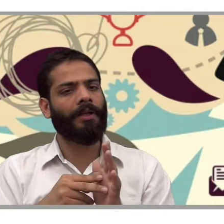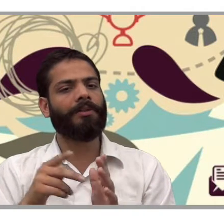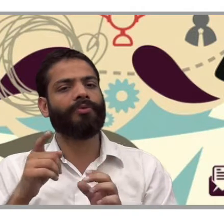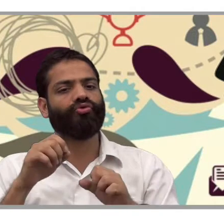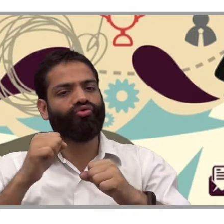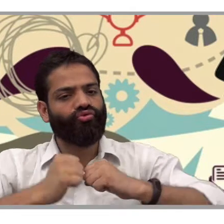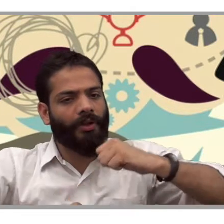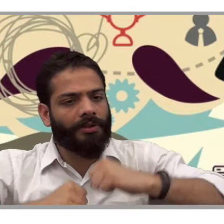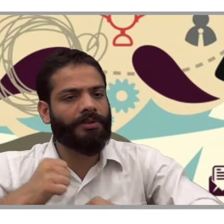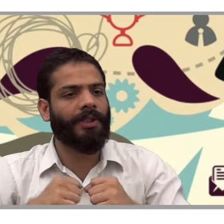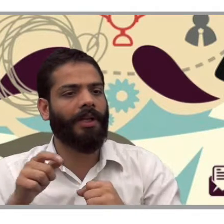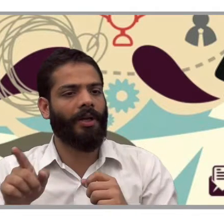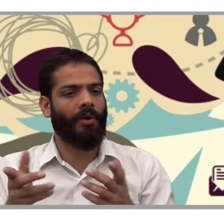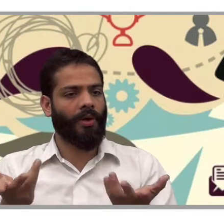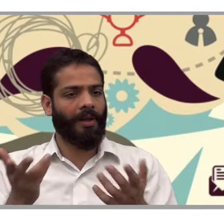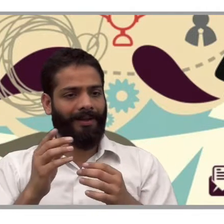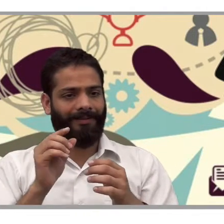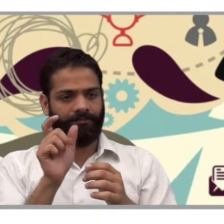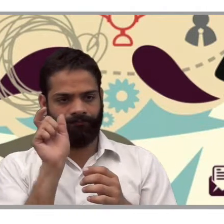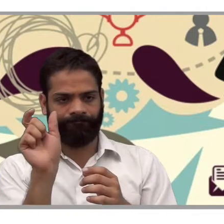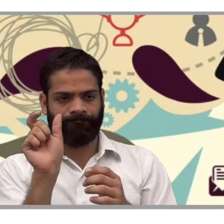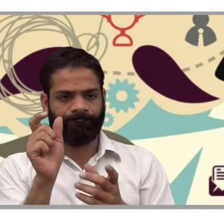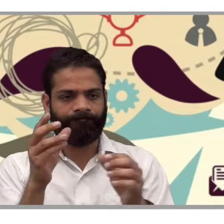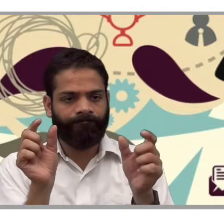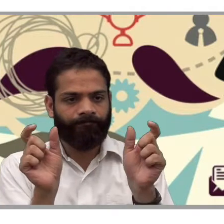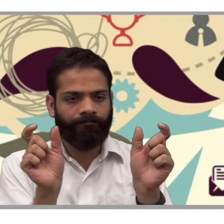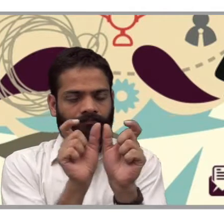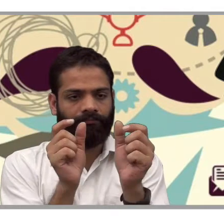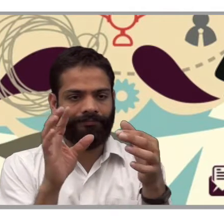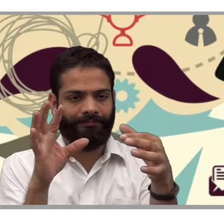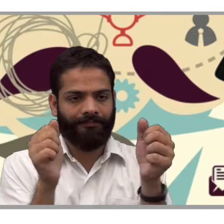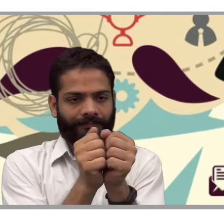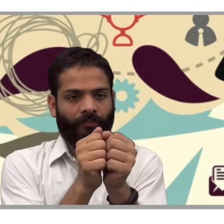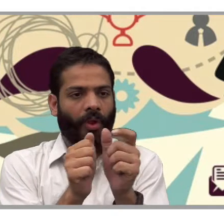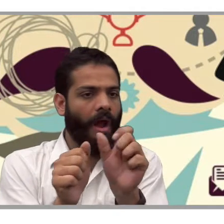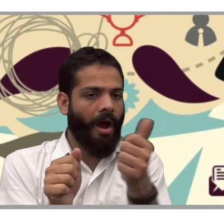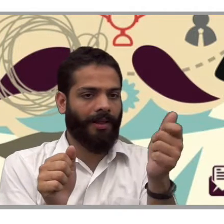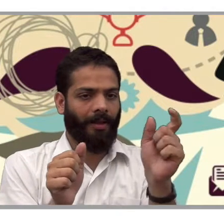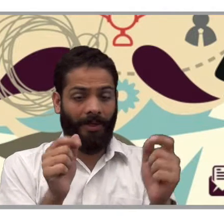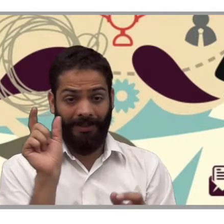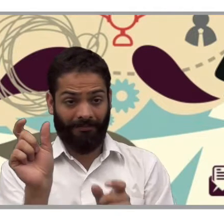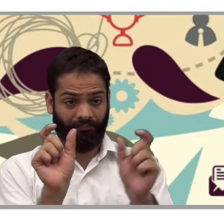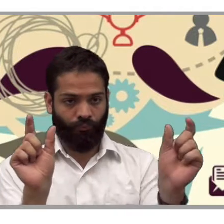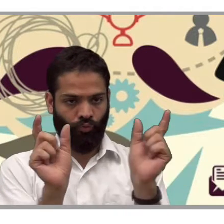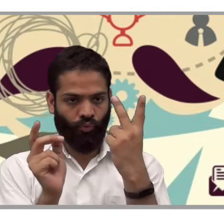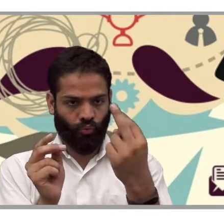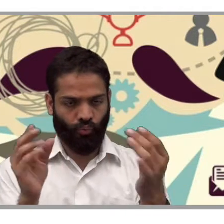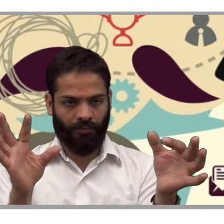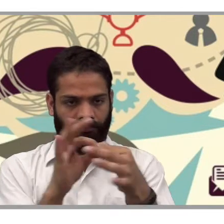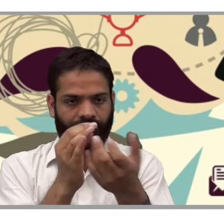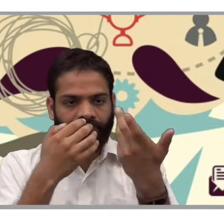incorporation refers to those structures where an element is attached with another element, yielding a complex